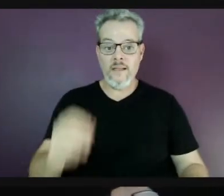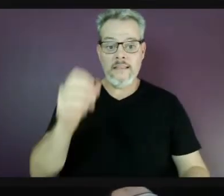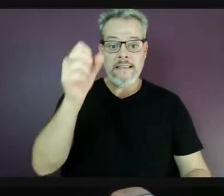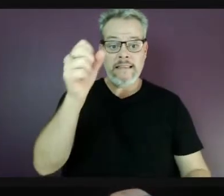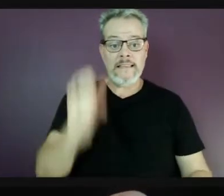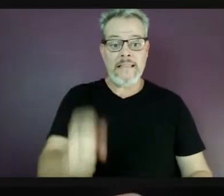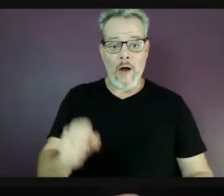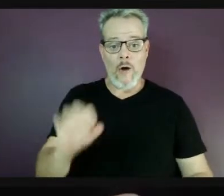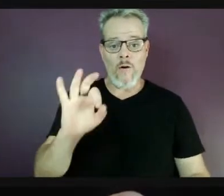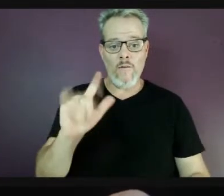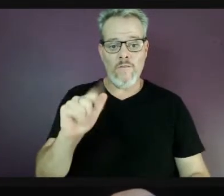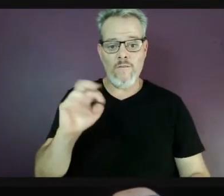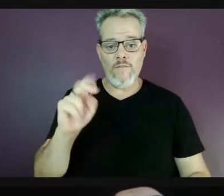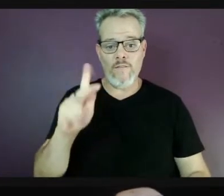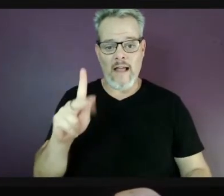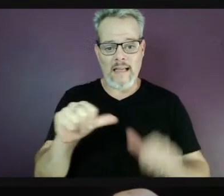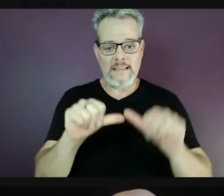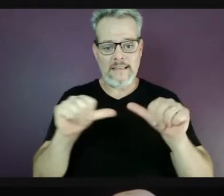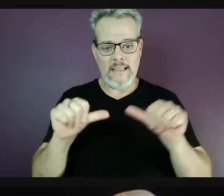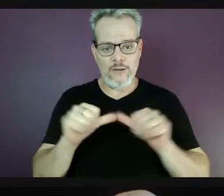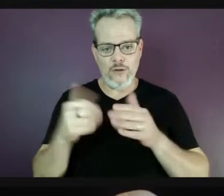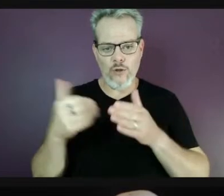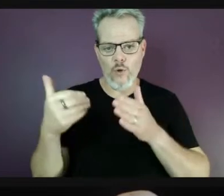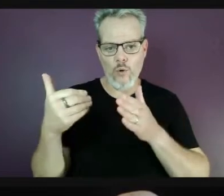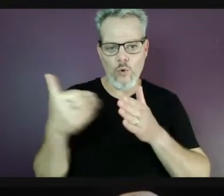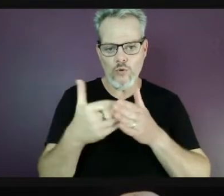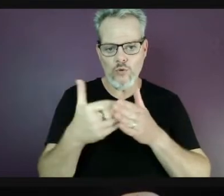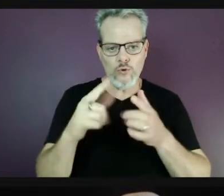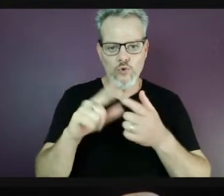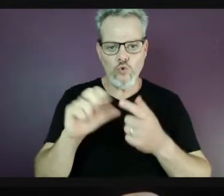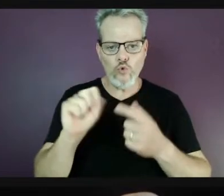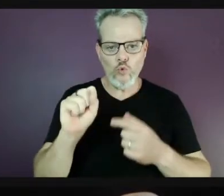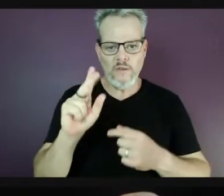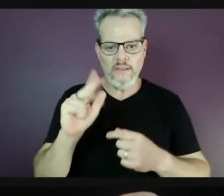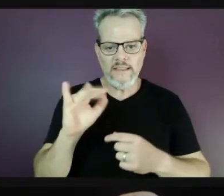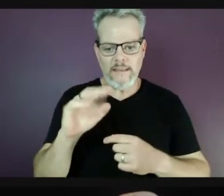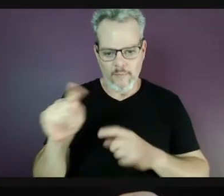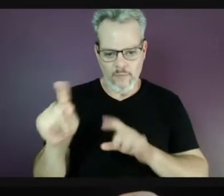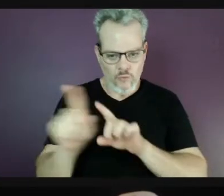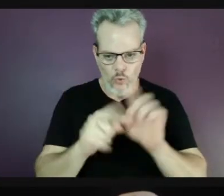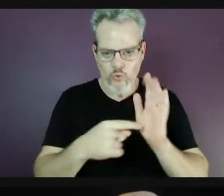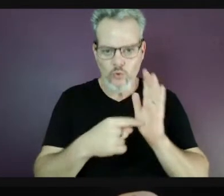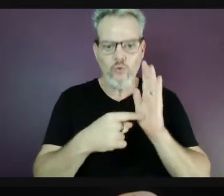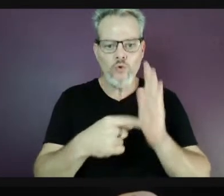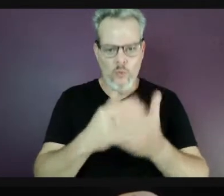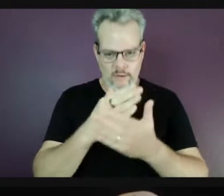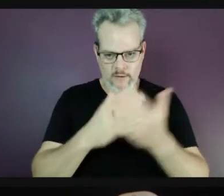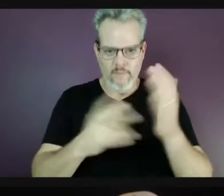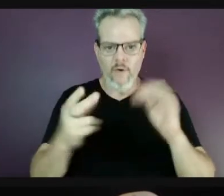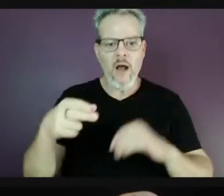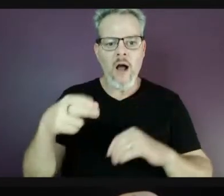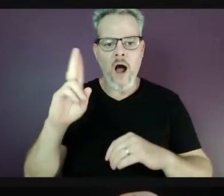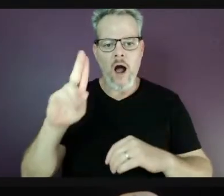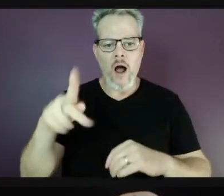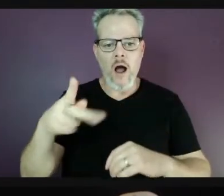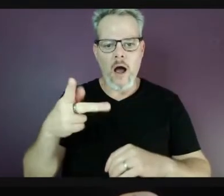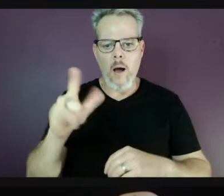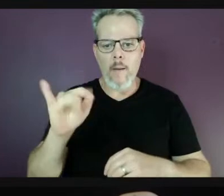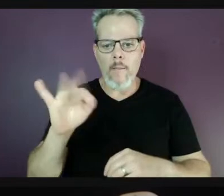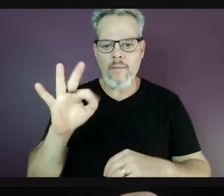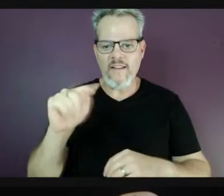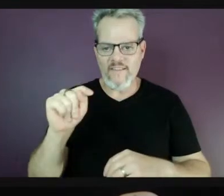summit are also showing very high uplift. This is the Ahua